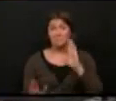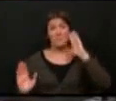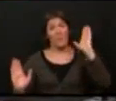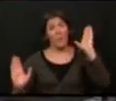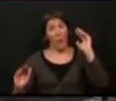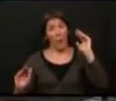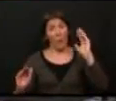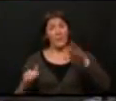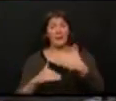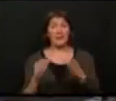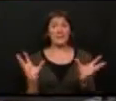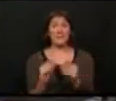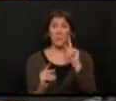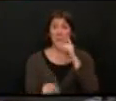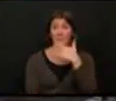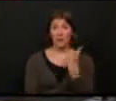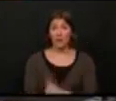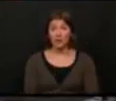of the next time we meet.